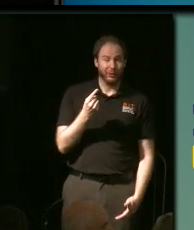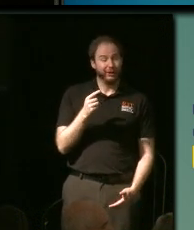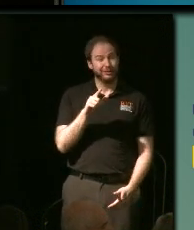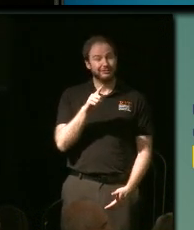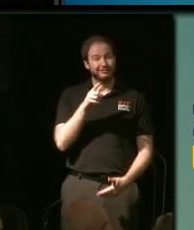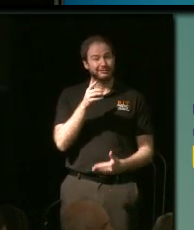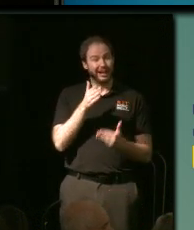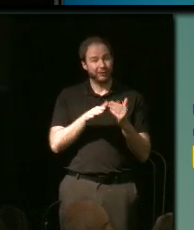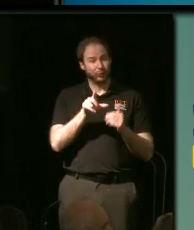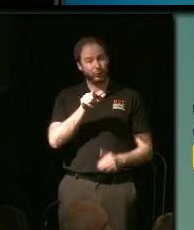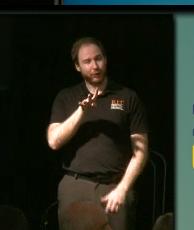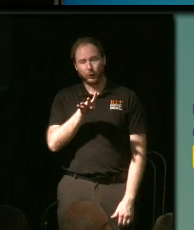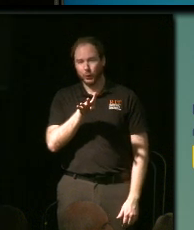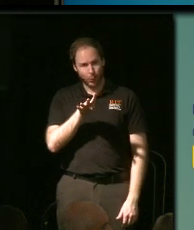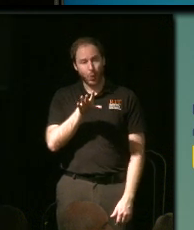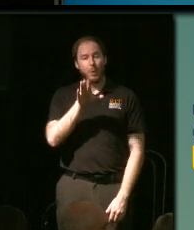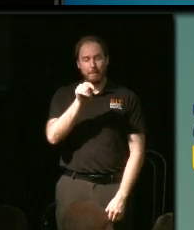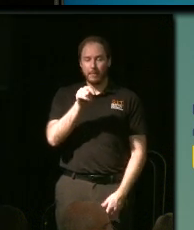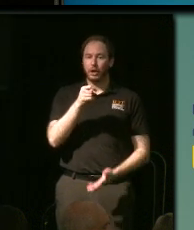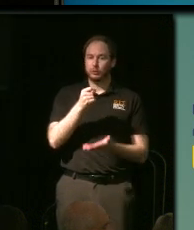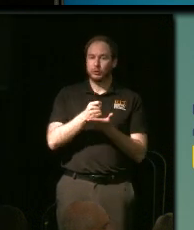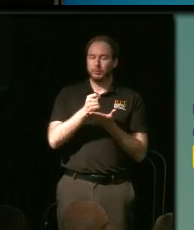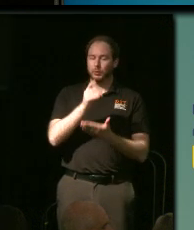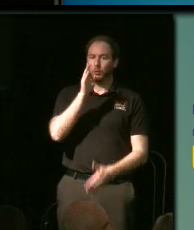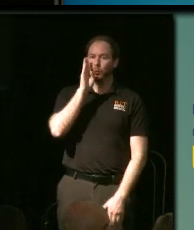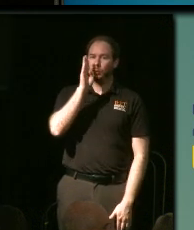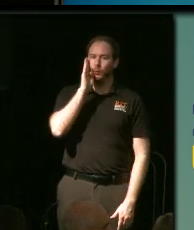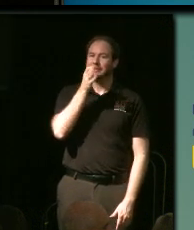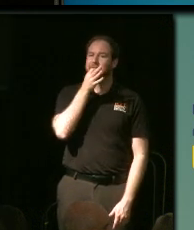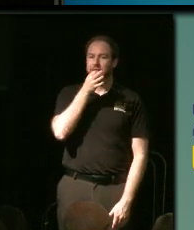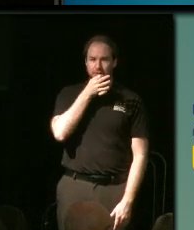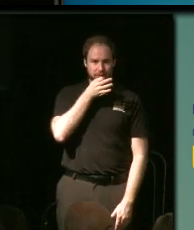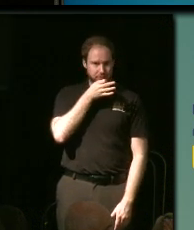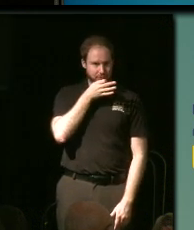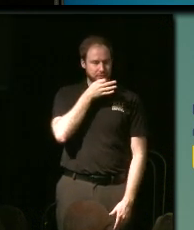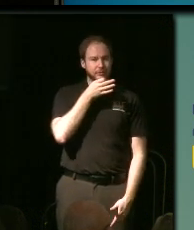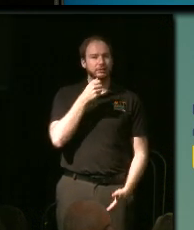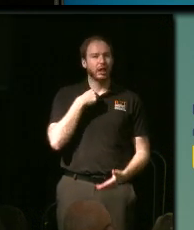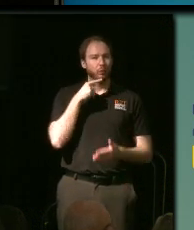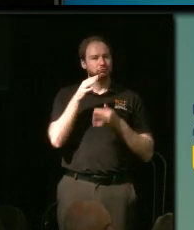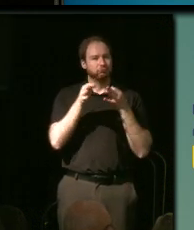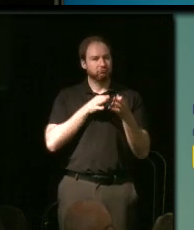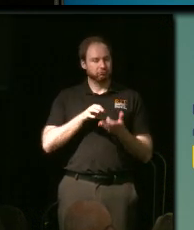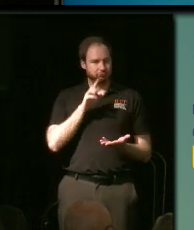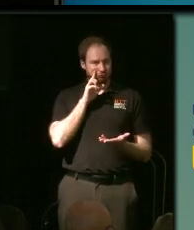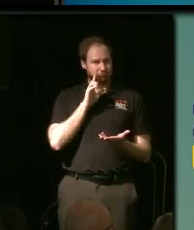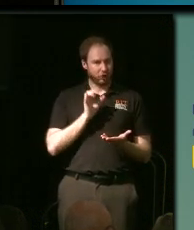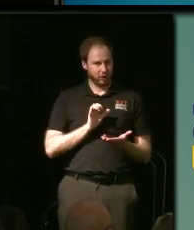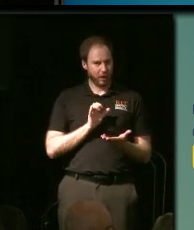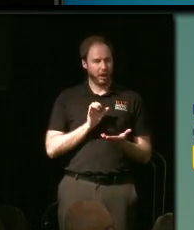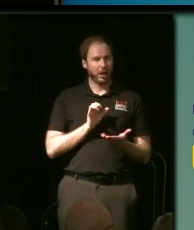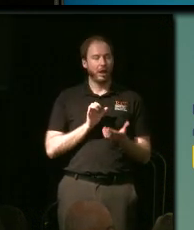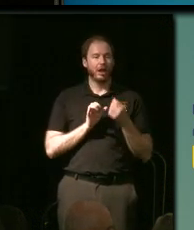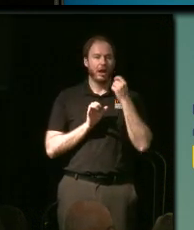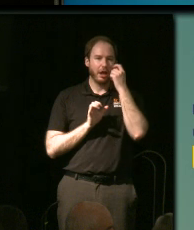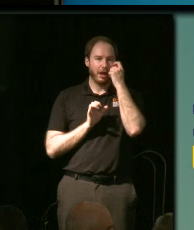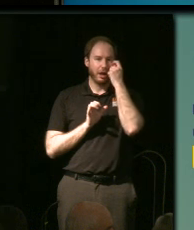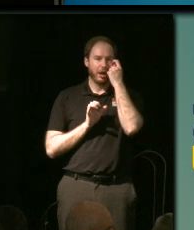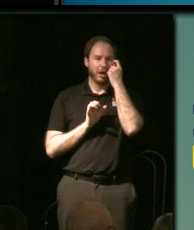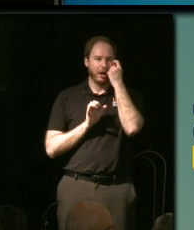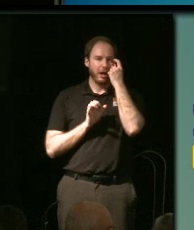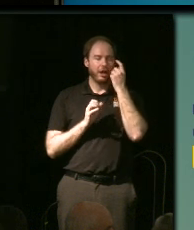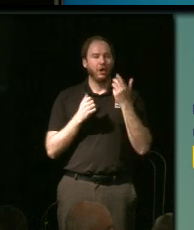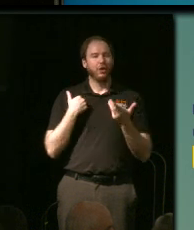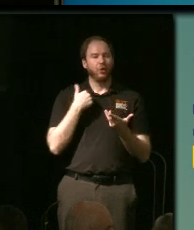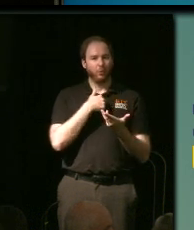this year. But treatment is coming, and I want to tell you a little bit about what treatment will look like and what we're working